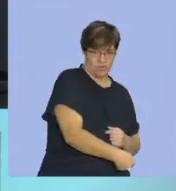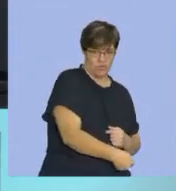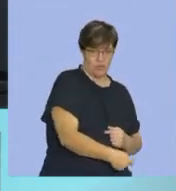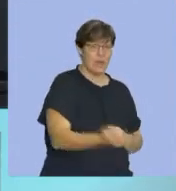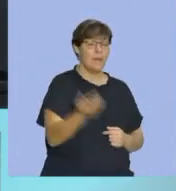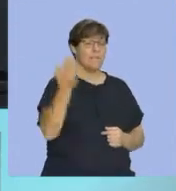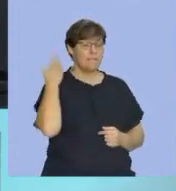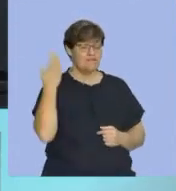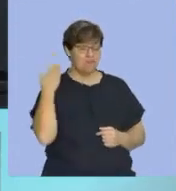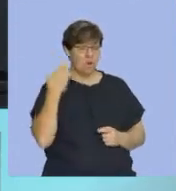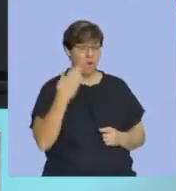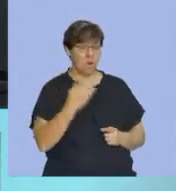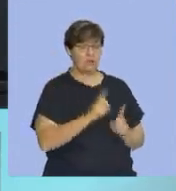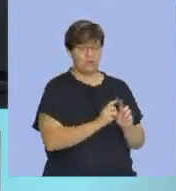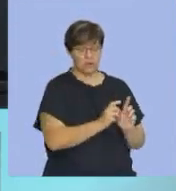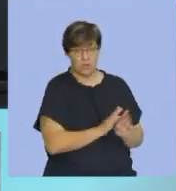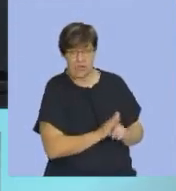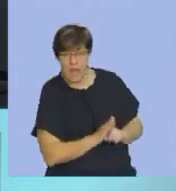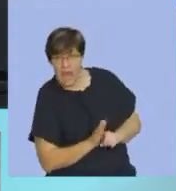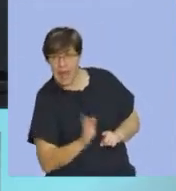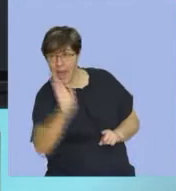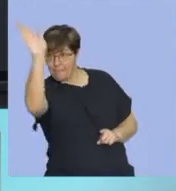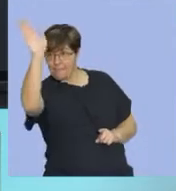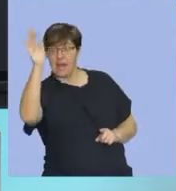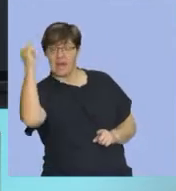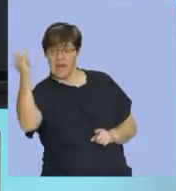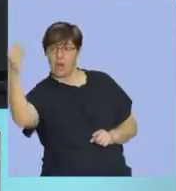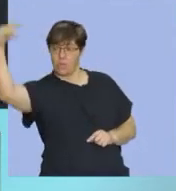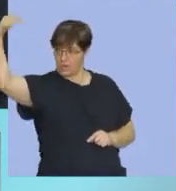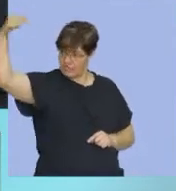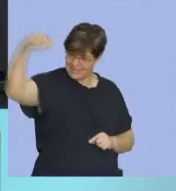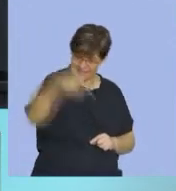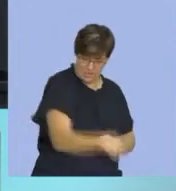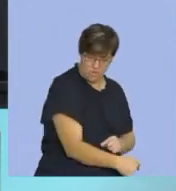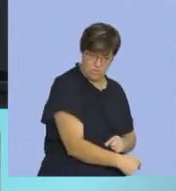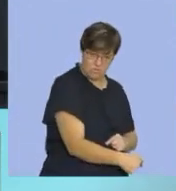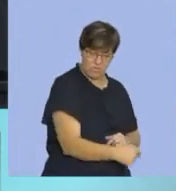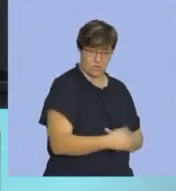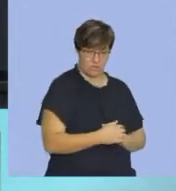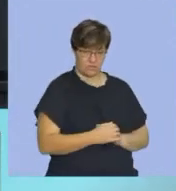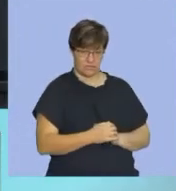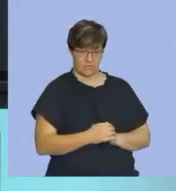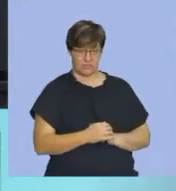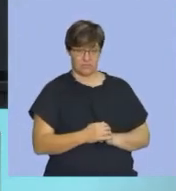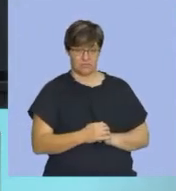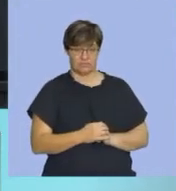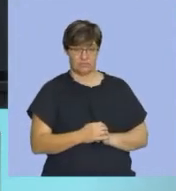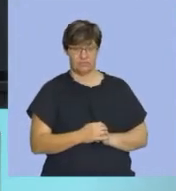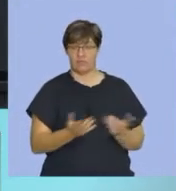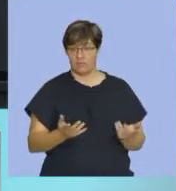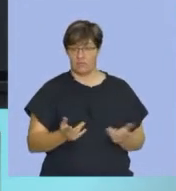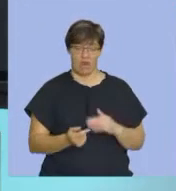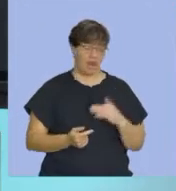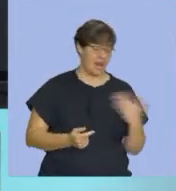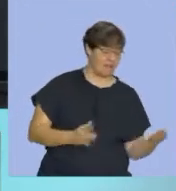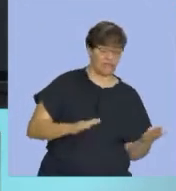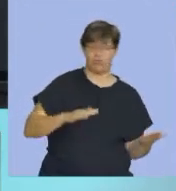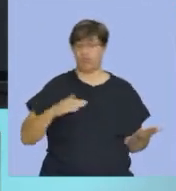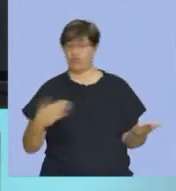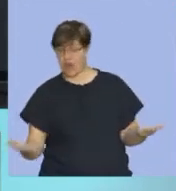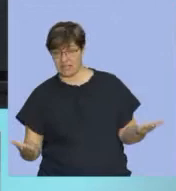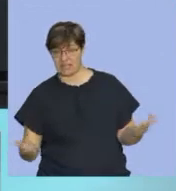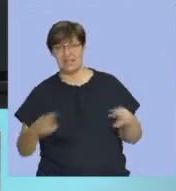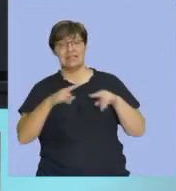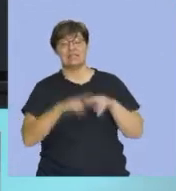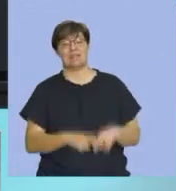direction. Whether if it's a pushing force, then the vertical goes down, okay? And whether it goes left